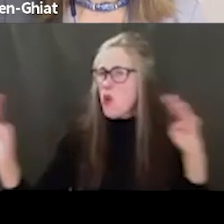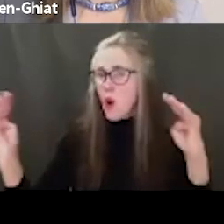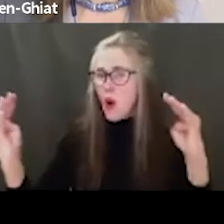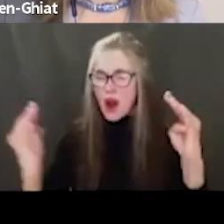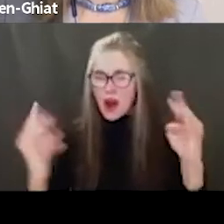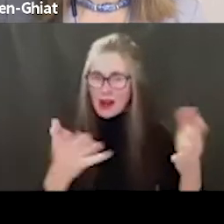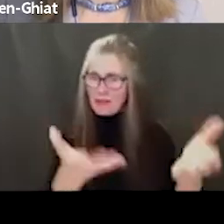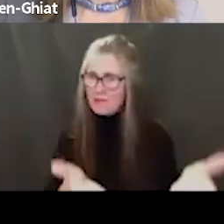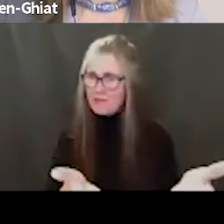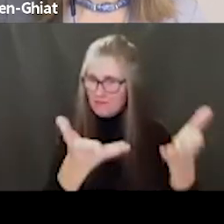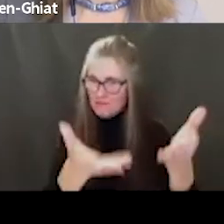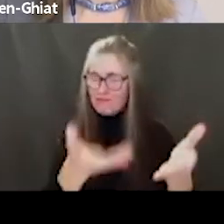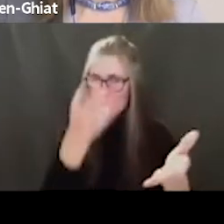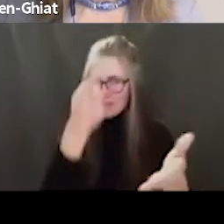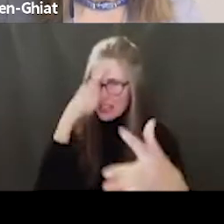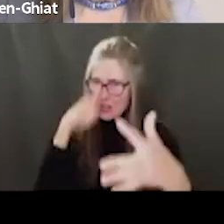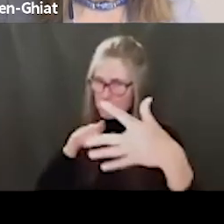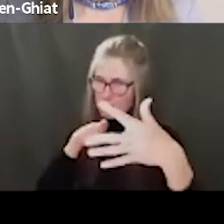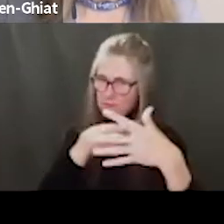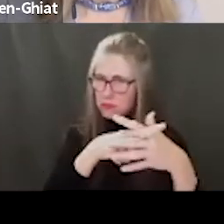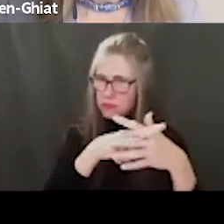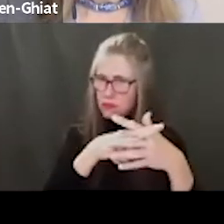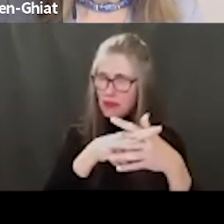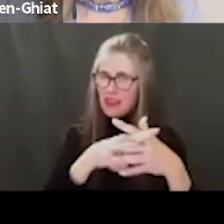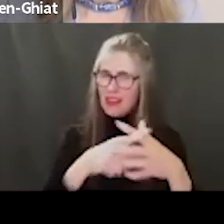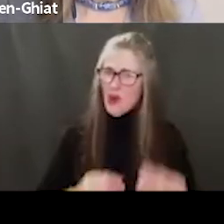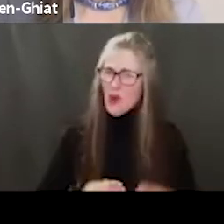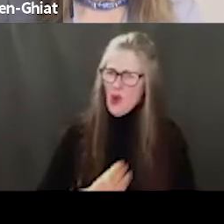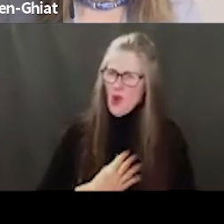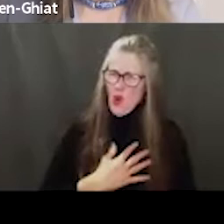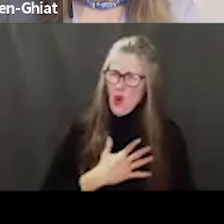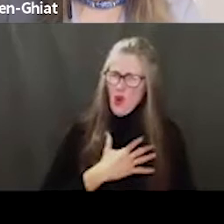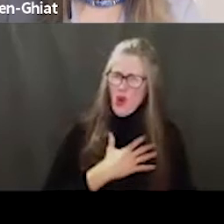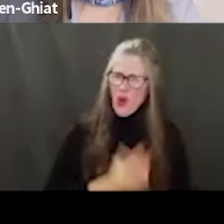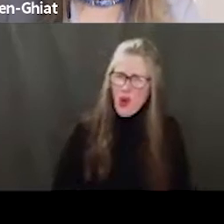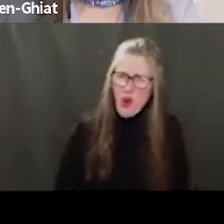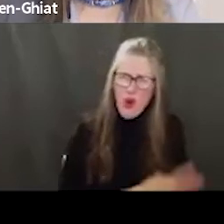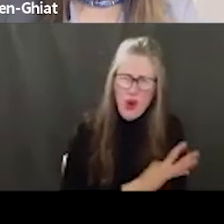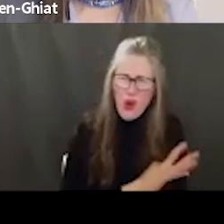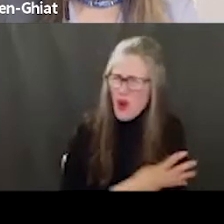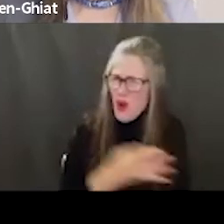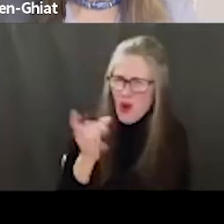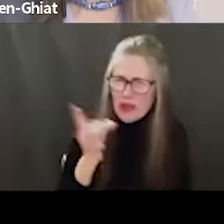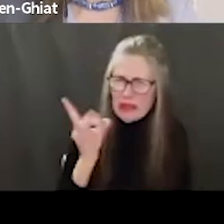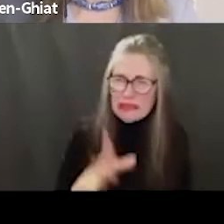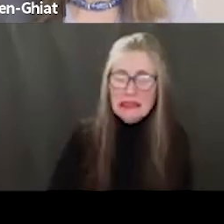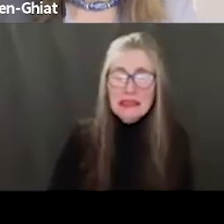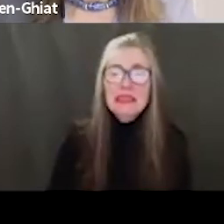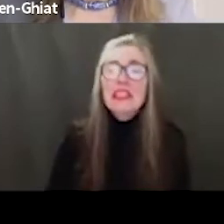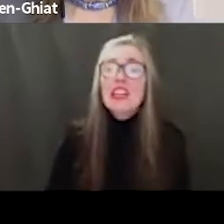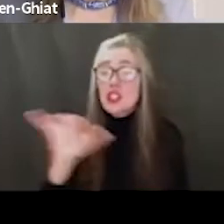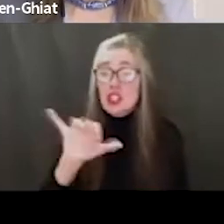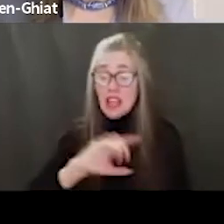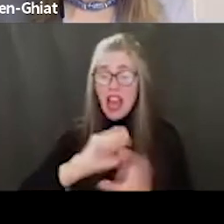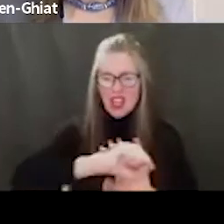similar message coming. And so that's very eerie. So like strongmen before